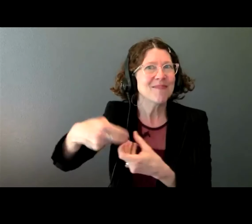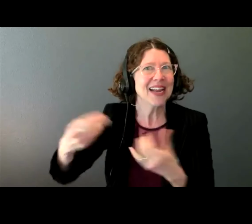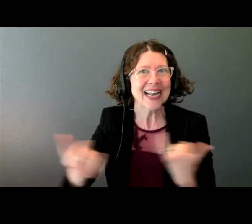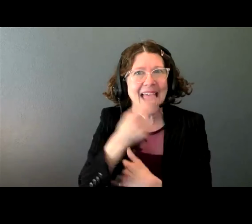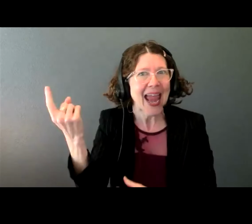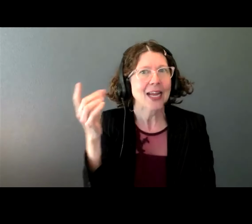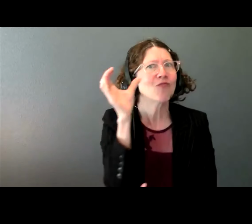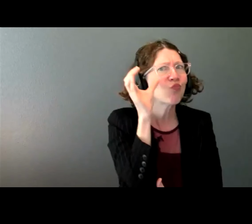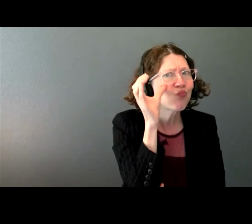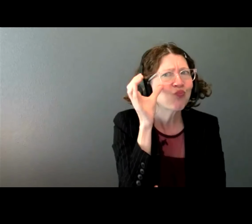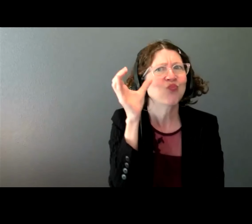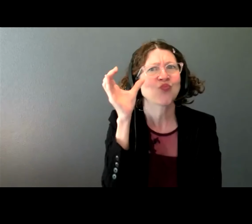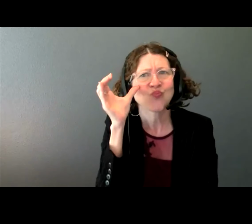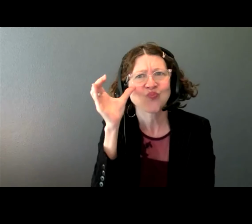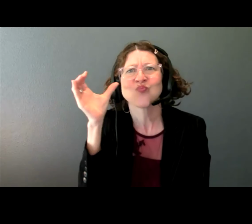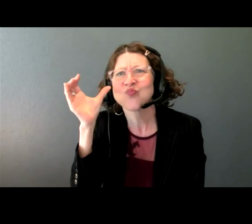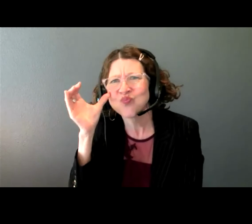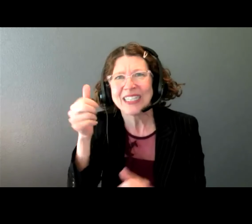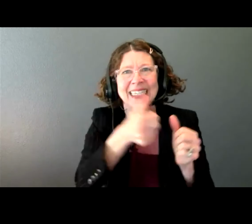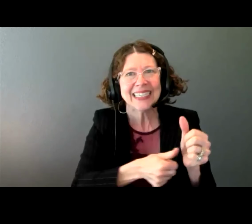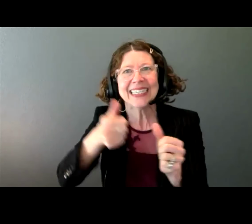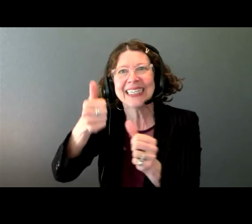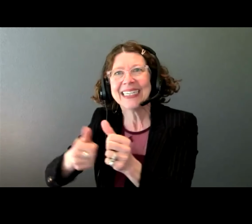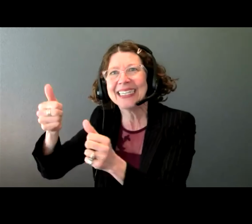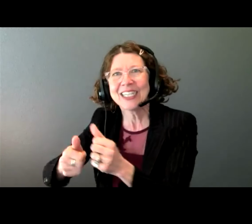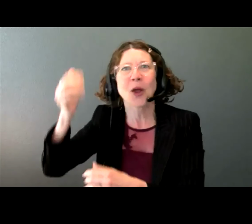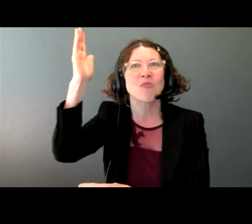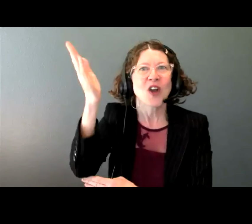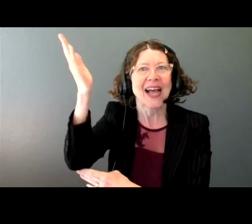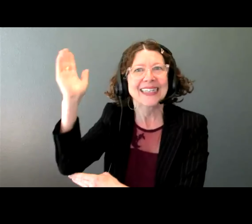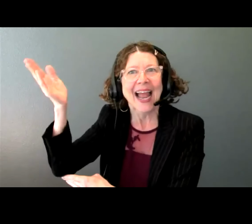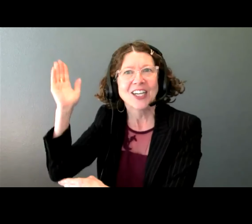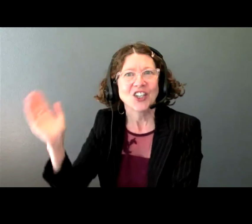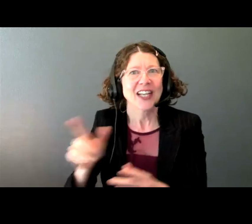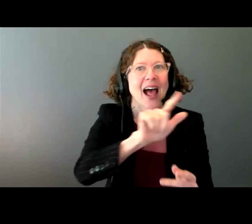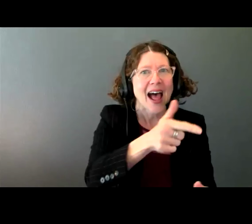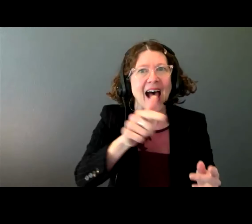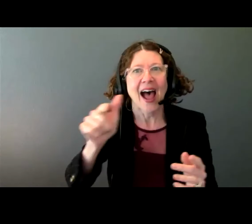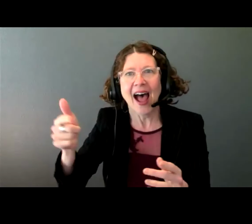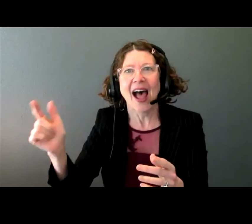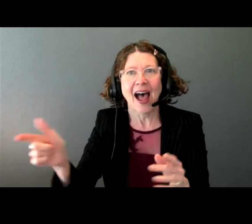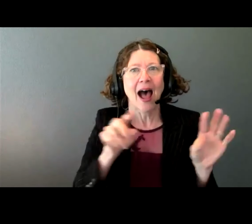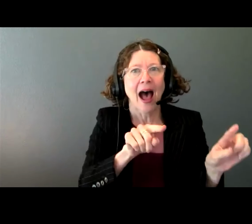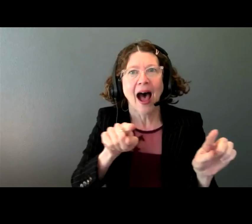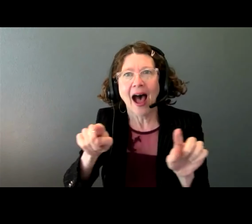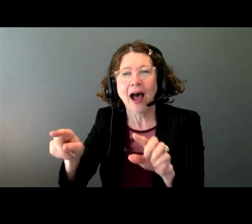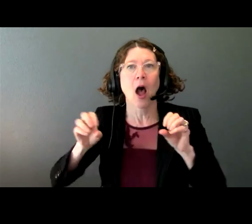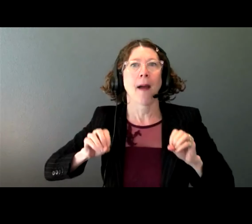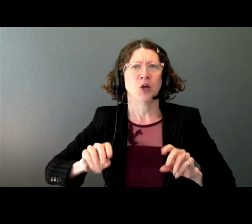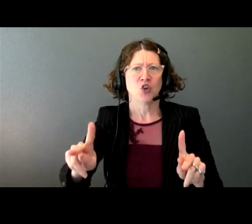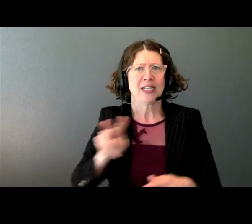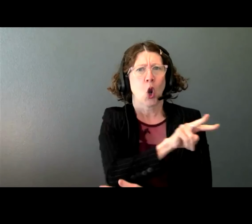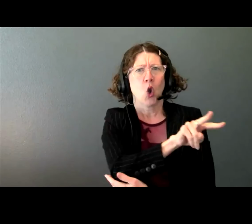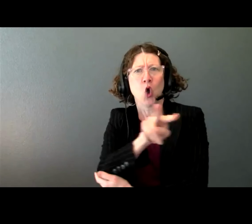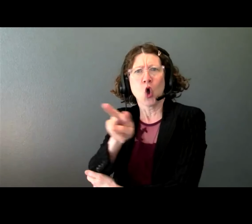these presentations and have the opportunities to look at all the options that are available